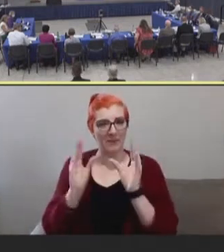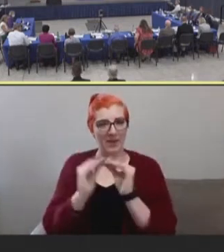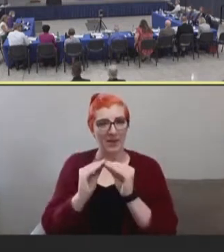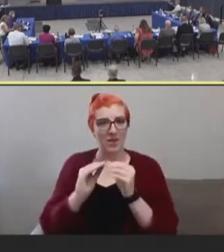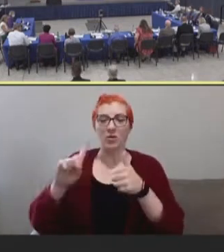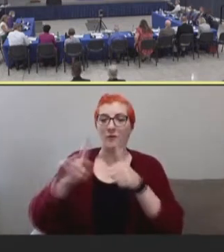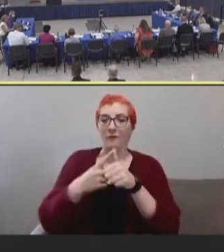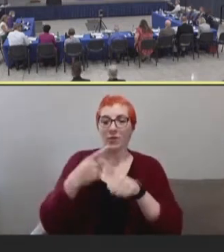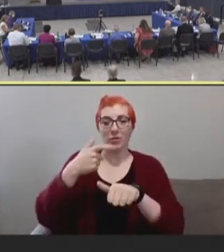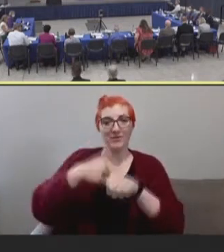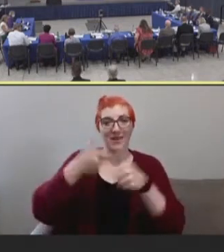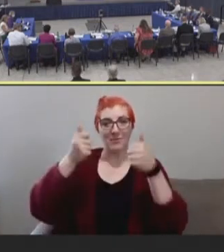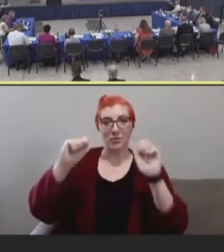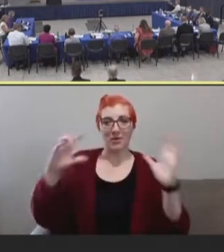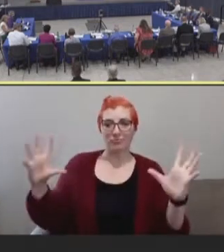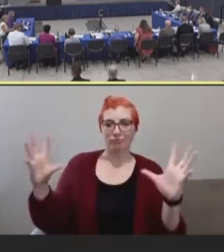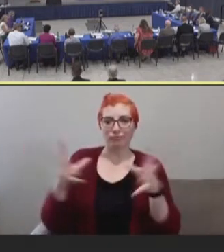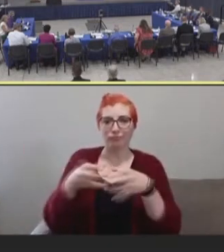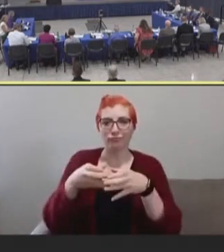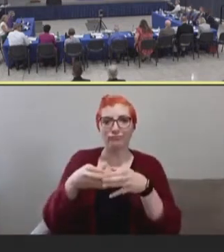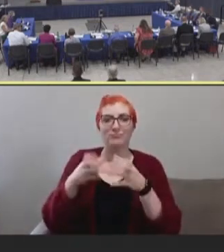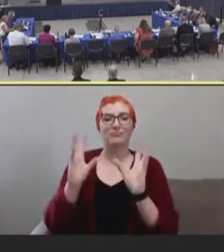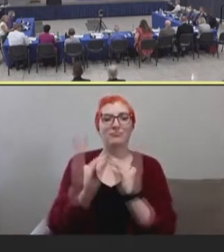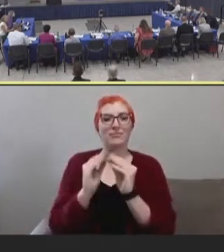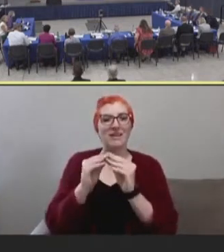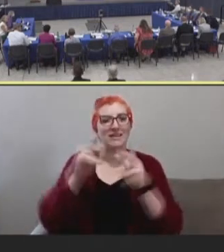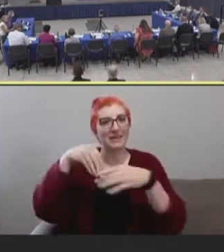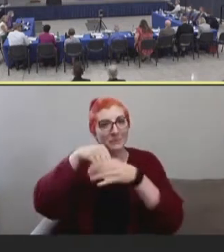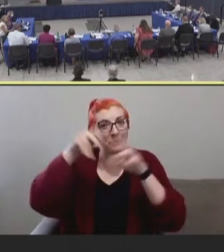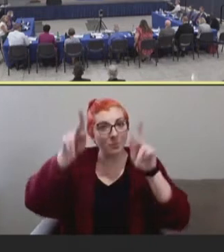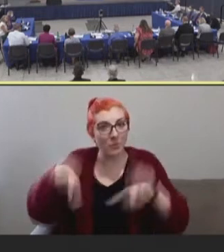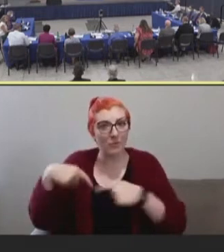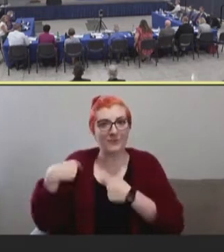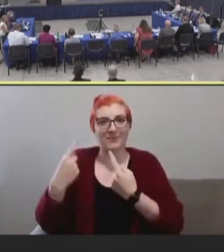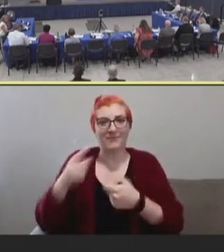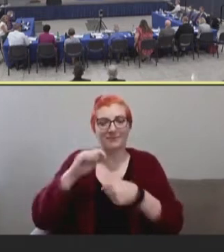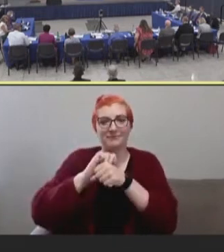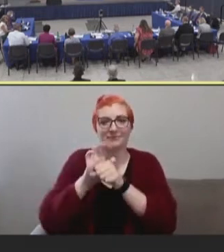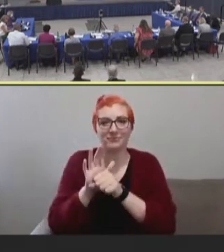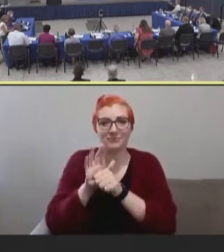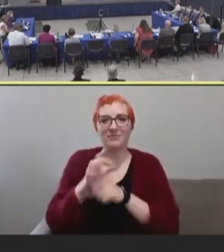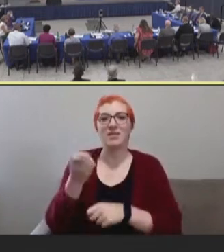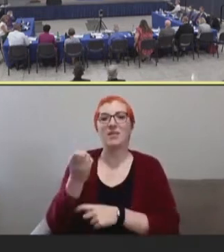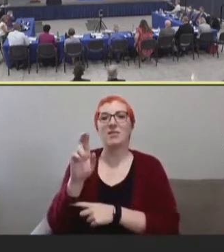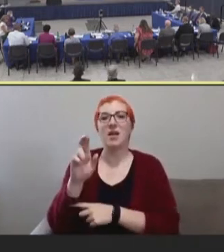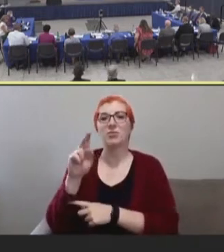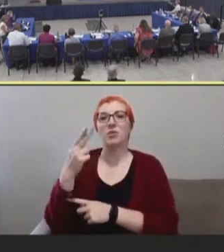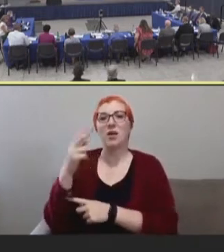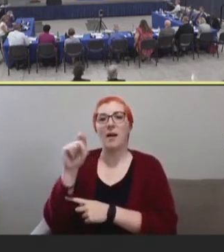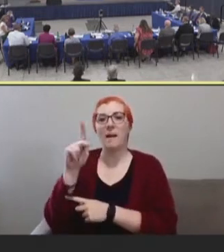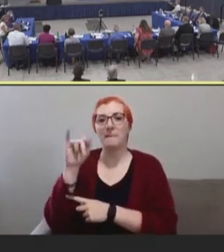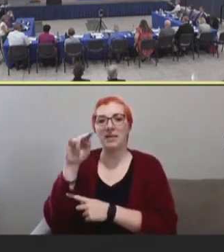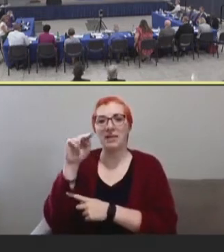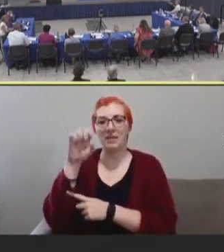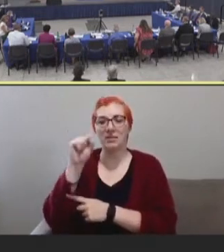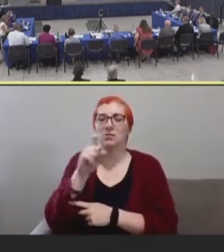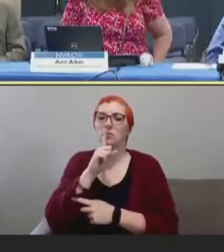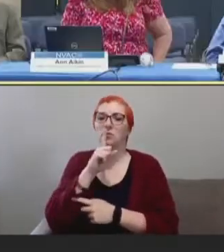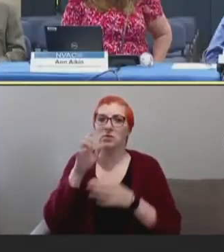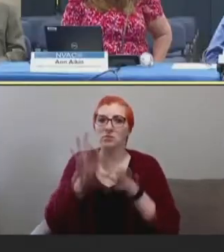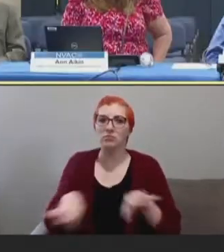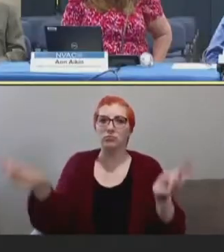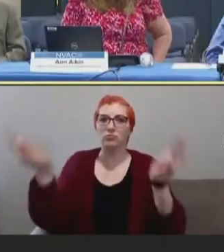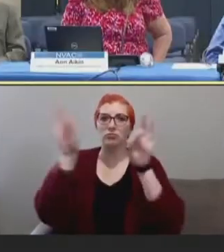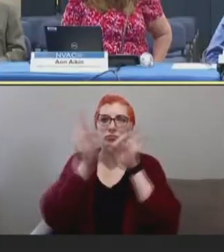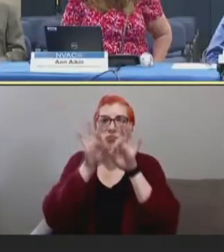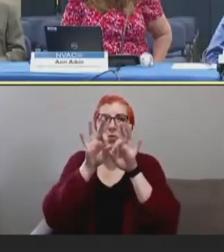pandemic began. Dr. Hopkins has been instrumental in guiding NVAC over the past several years, and I continue to be grateful for